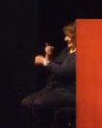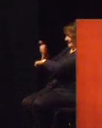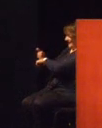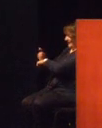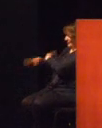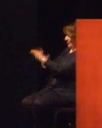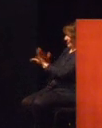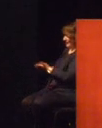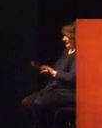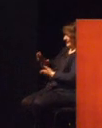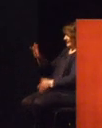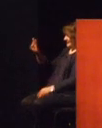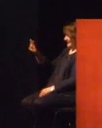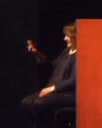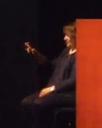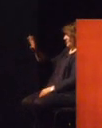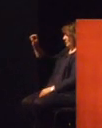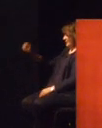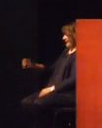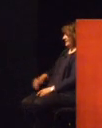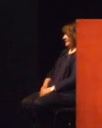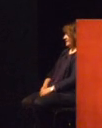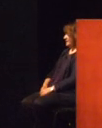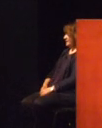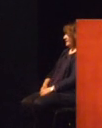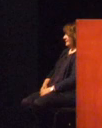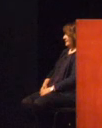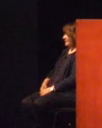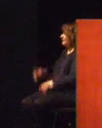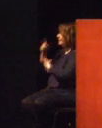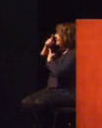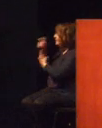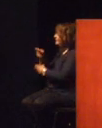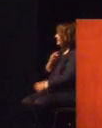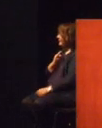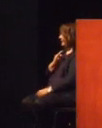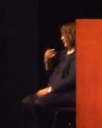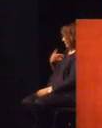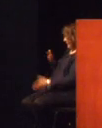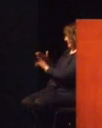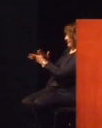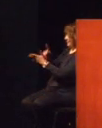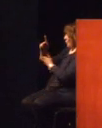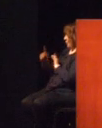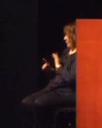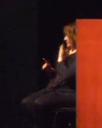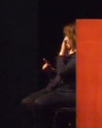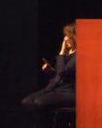all colleges to be at 73%. What is interesting here is that we have some programs